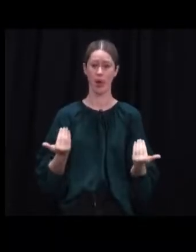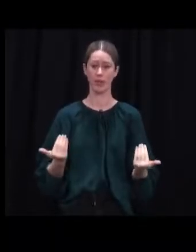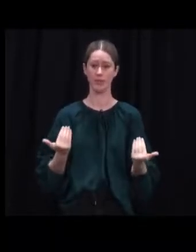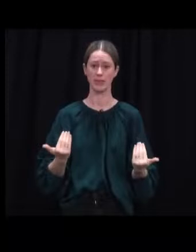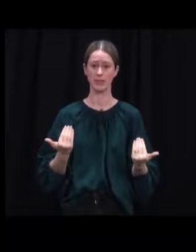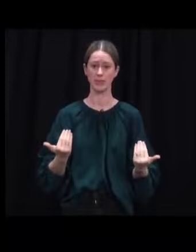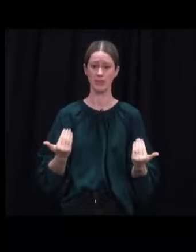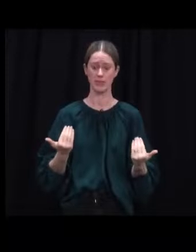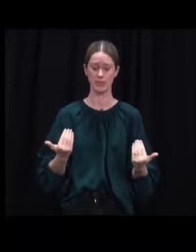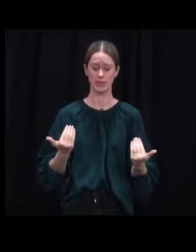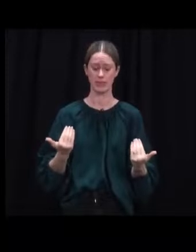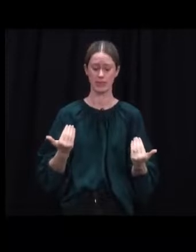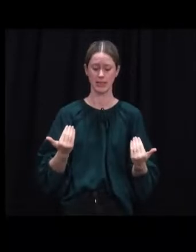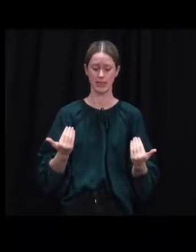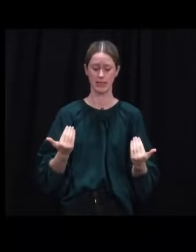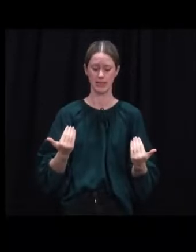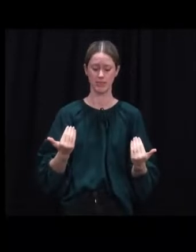Level 4 restrictions.